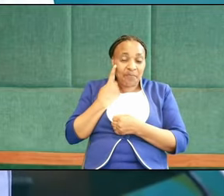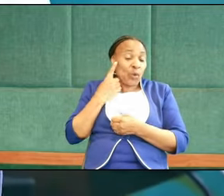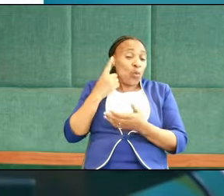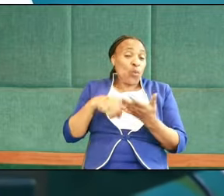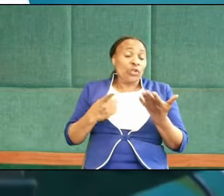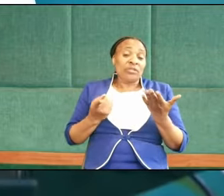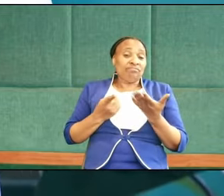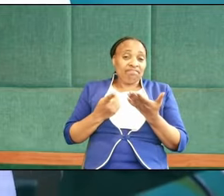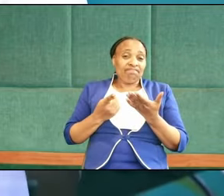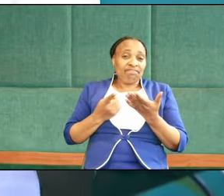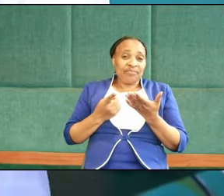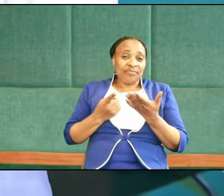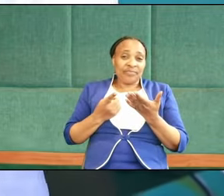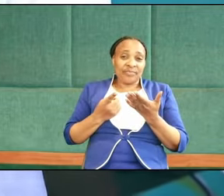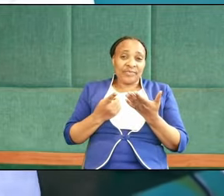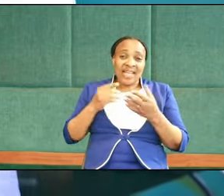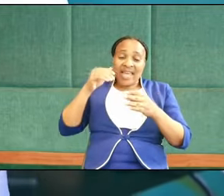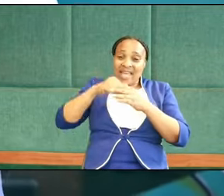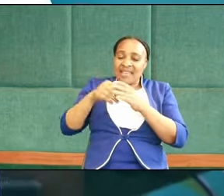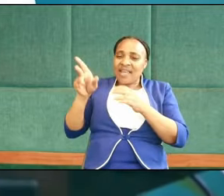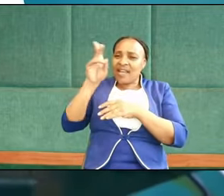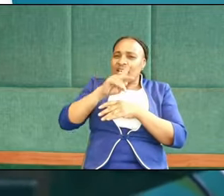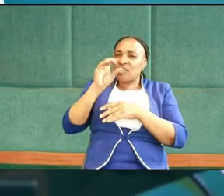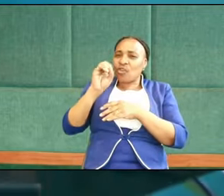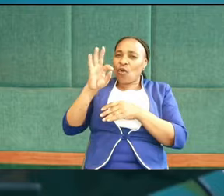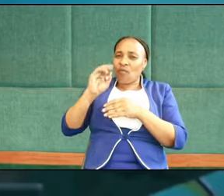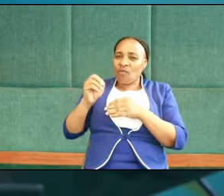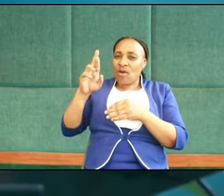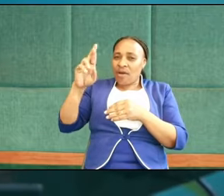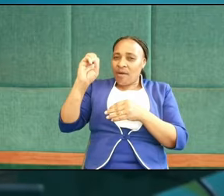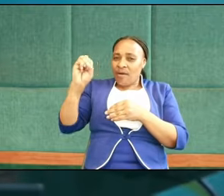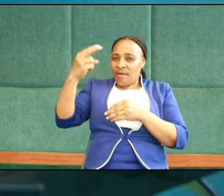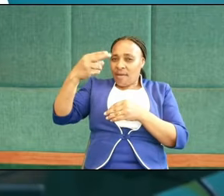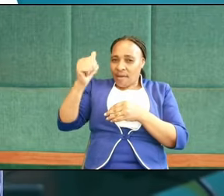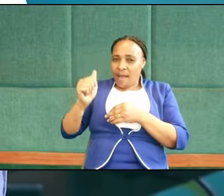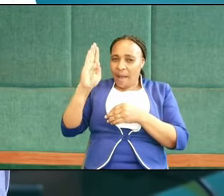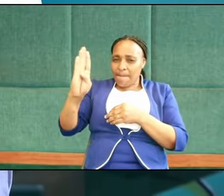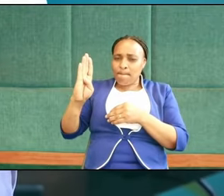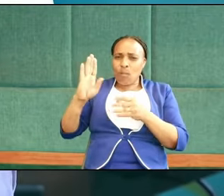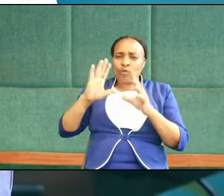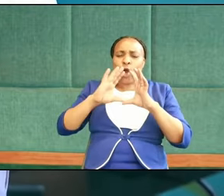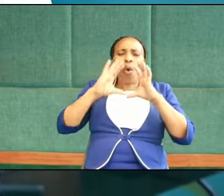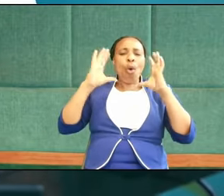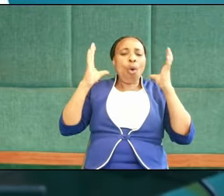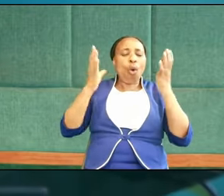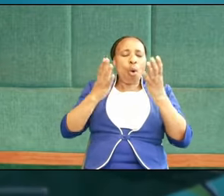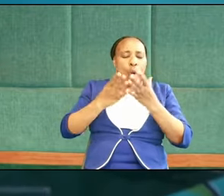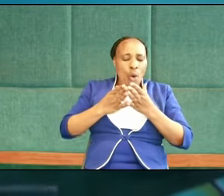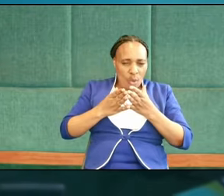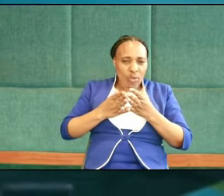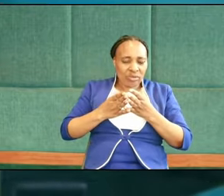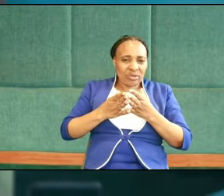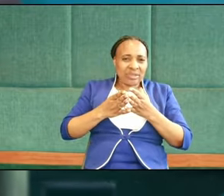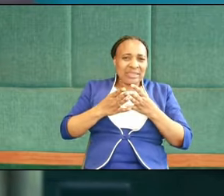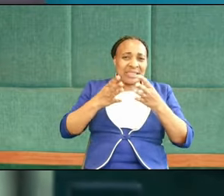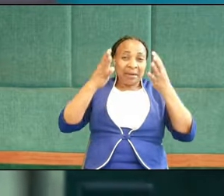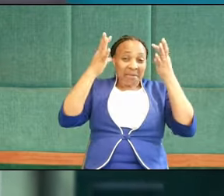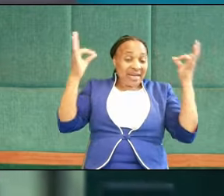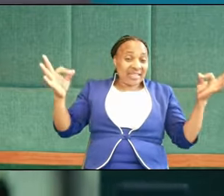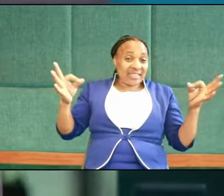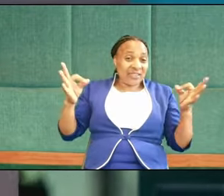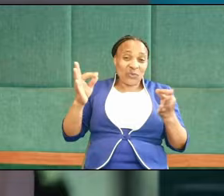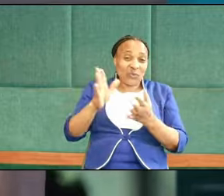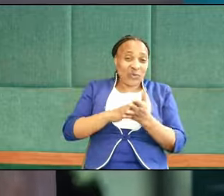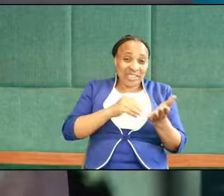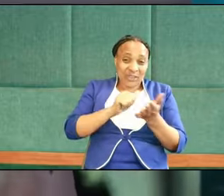was happening in the days of Ahab when the whole narrative was written. It's interesting to state